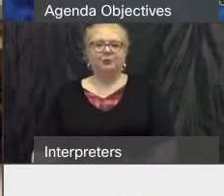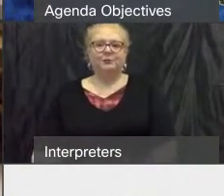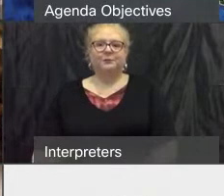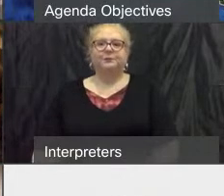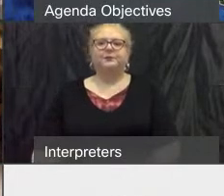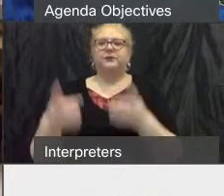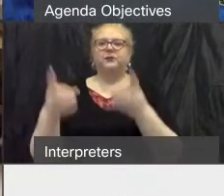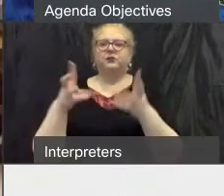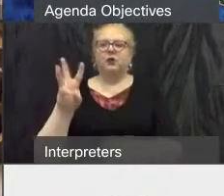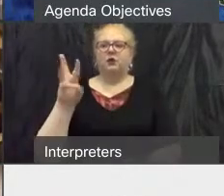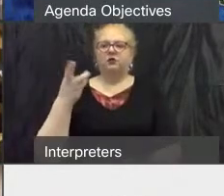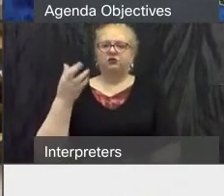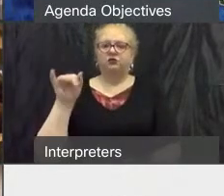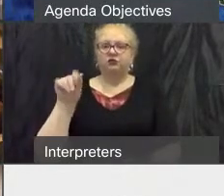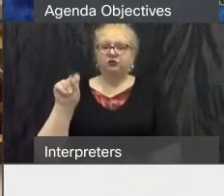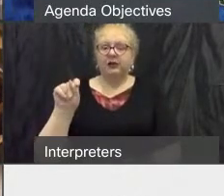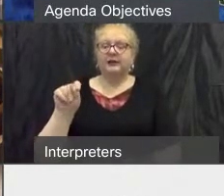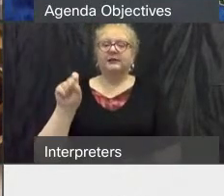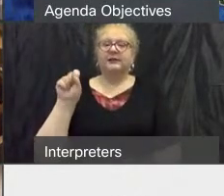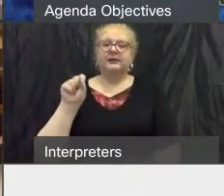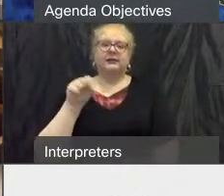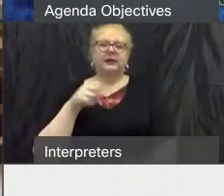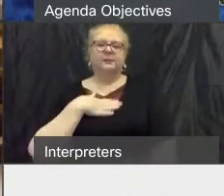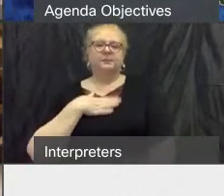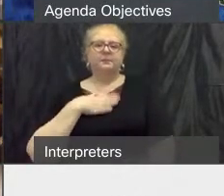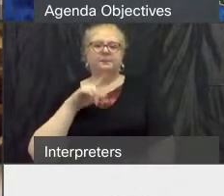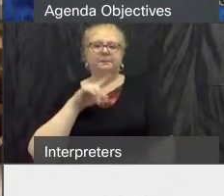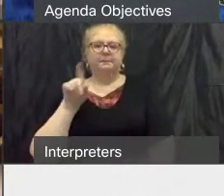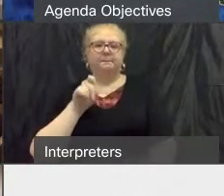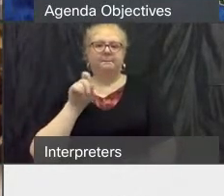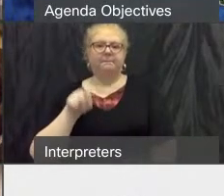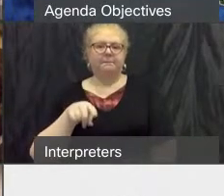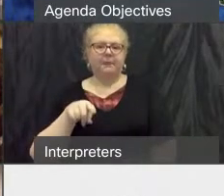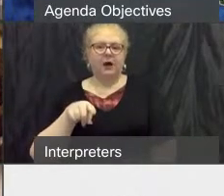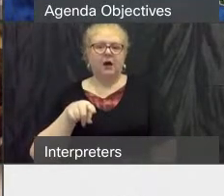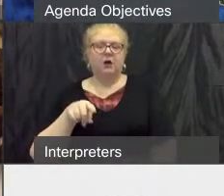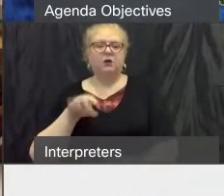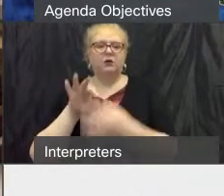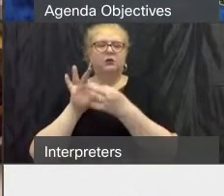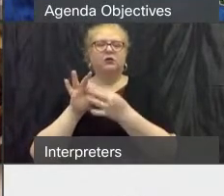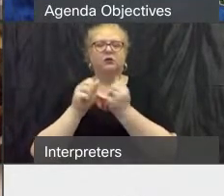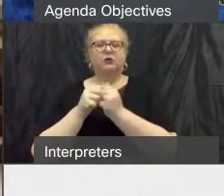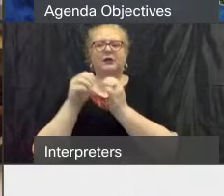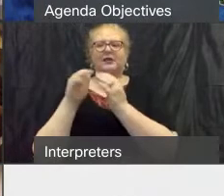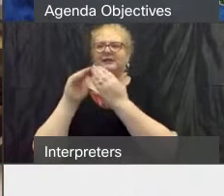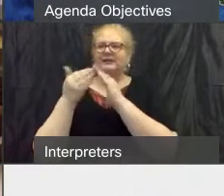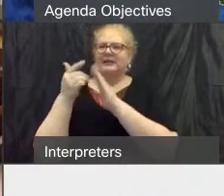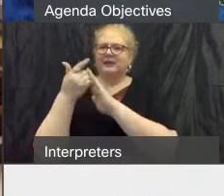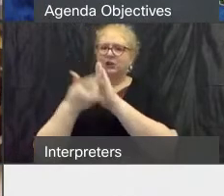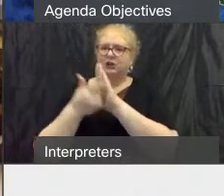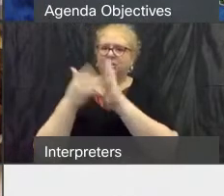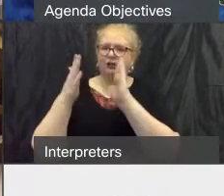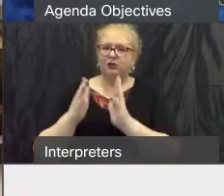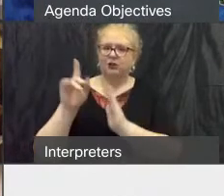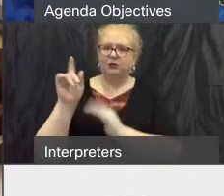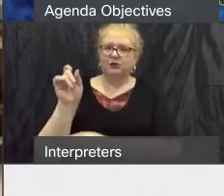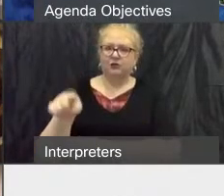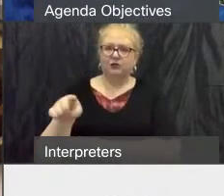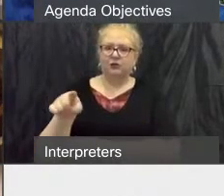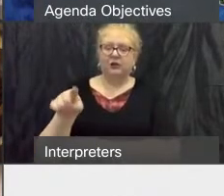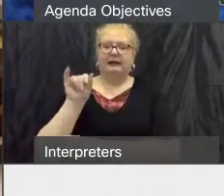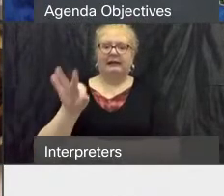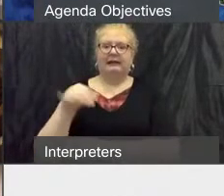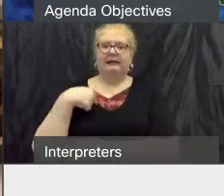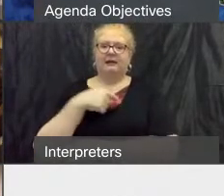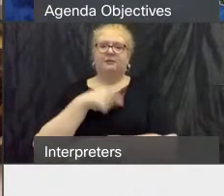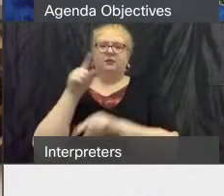Director Wright? Yes, my question, I guess, is for the city attorney. If we can't make